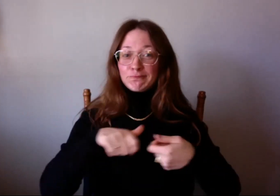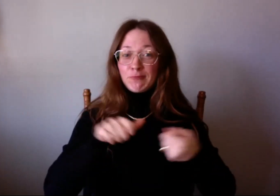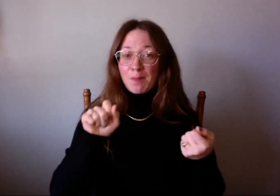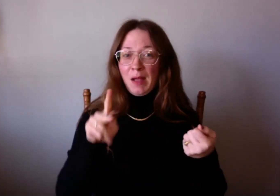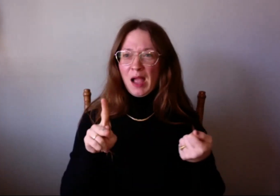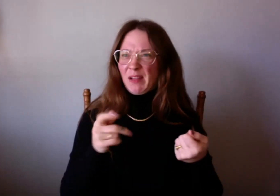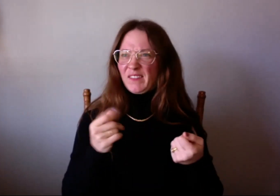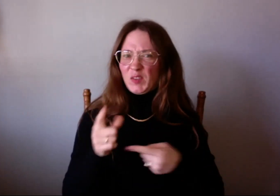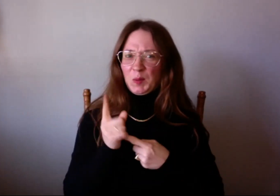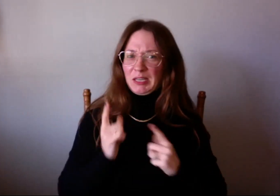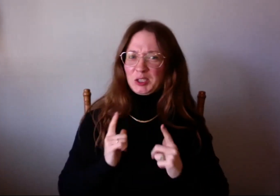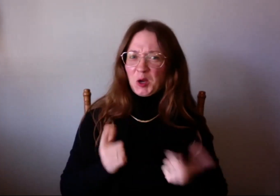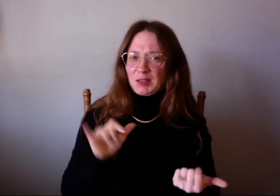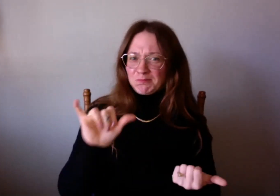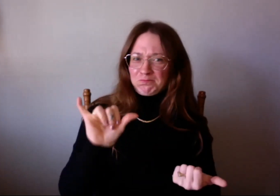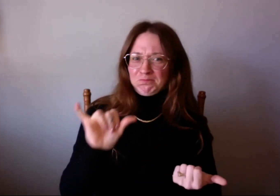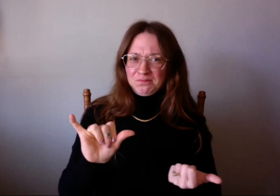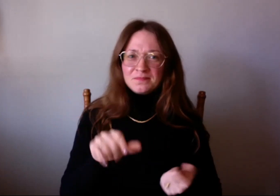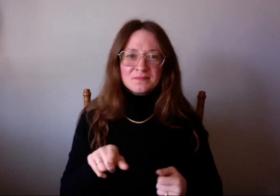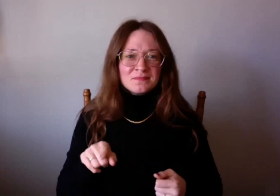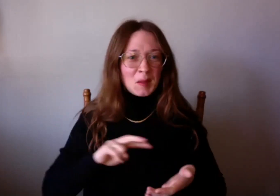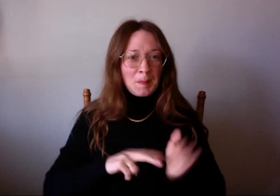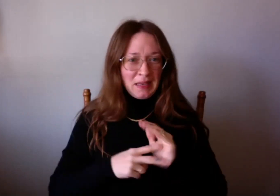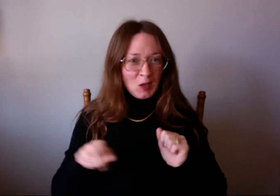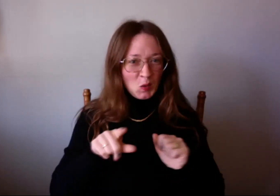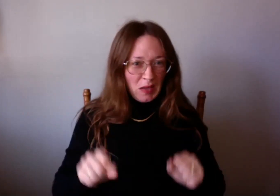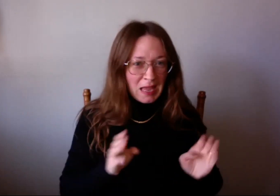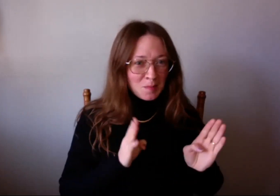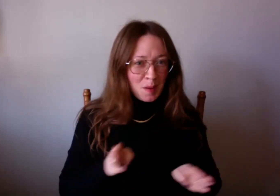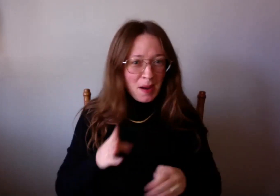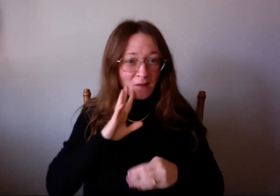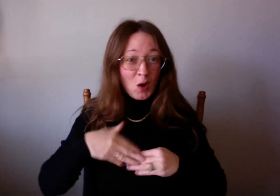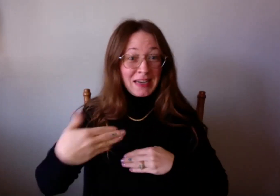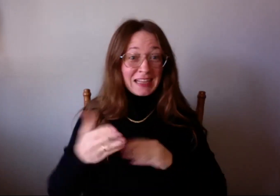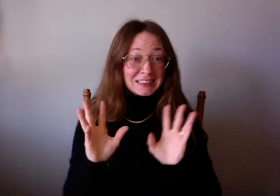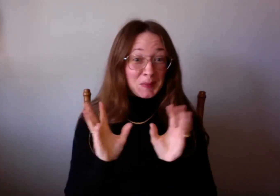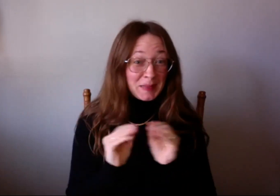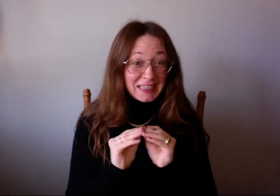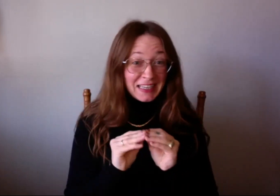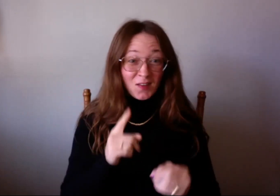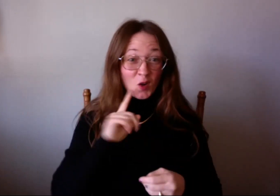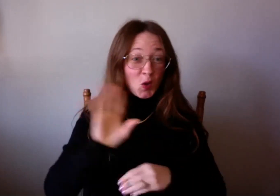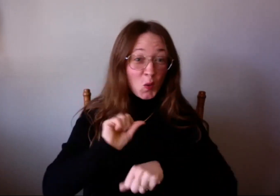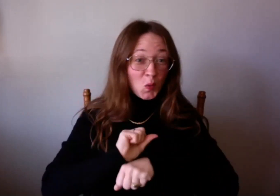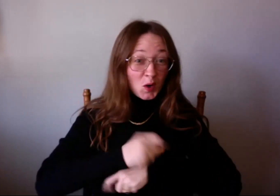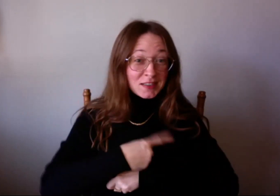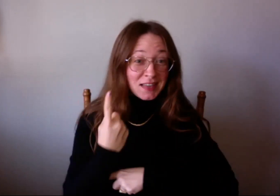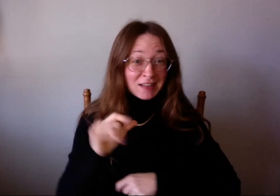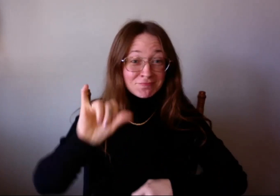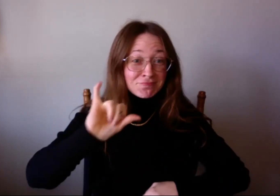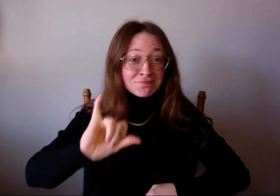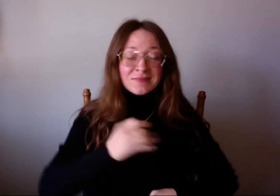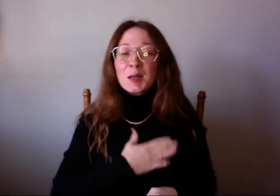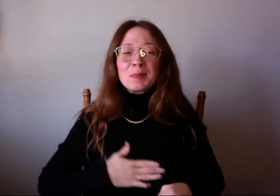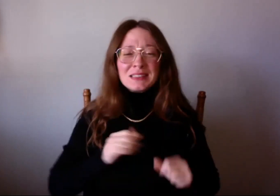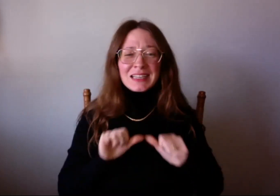minutes early. Everyone has a few minutes to prepare for your next round of meetings today. And again, please continue to